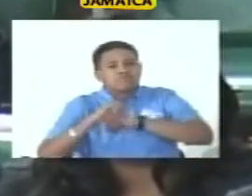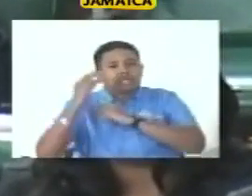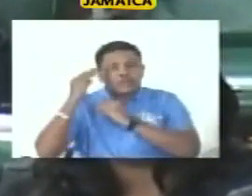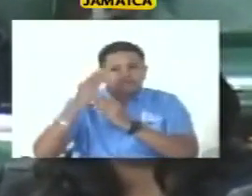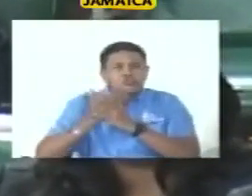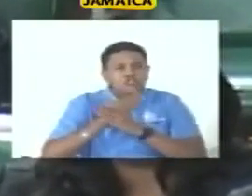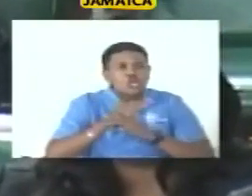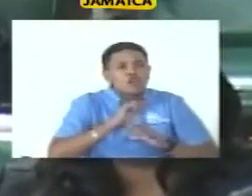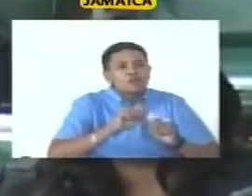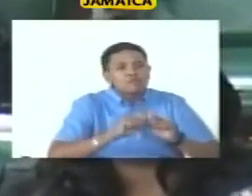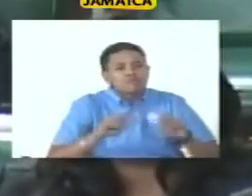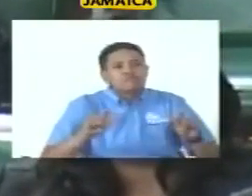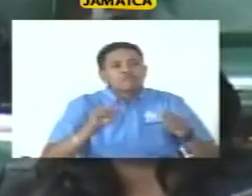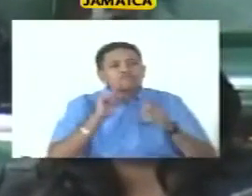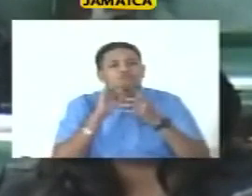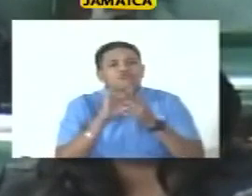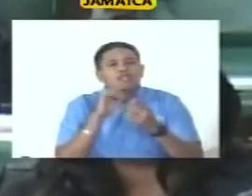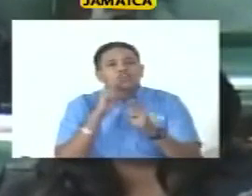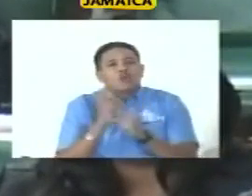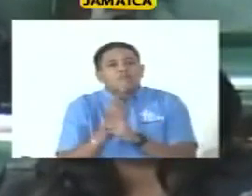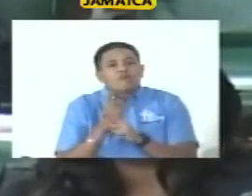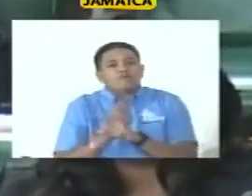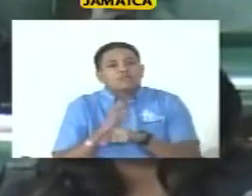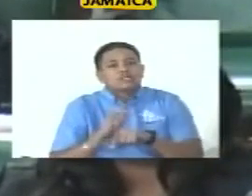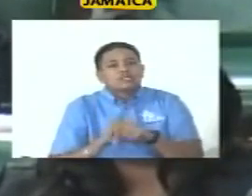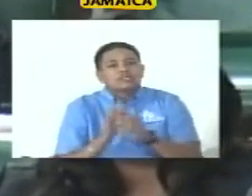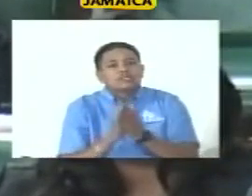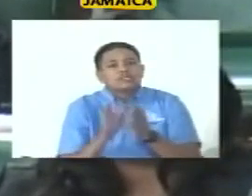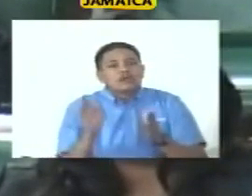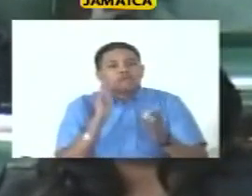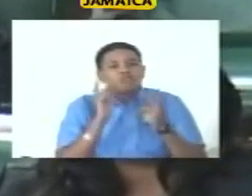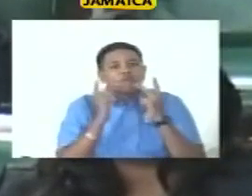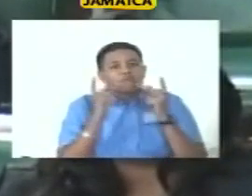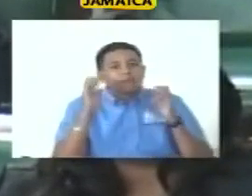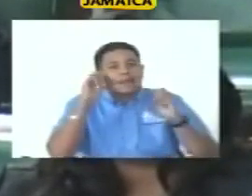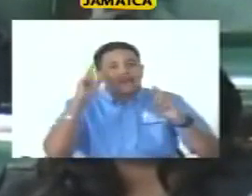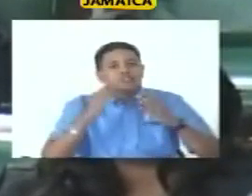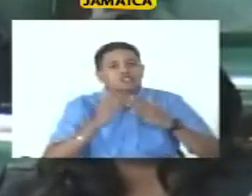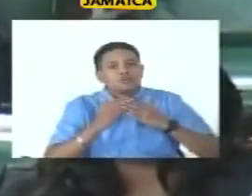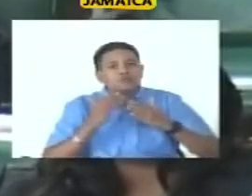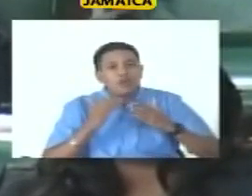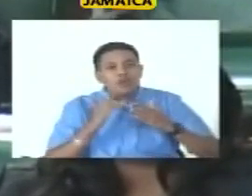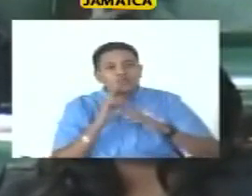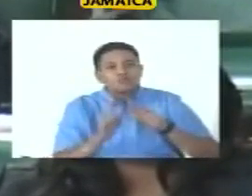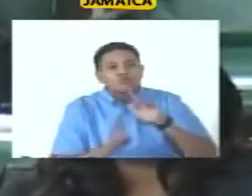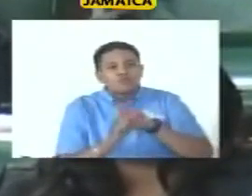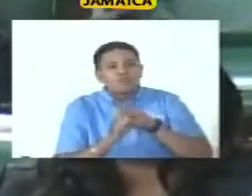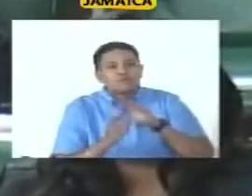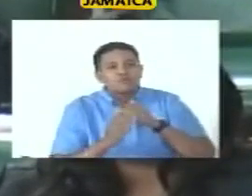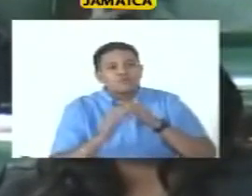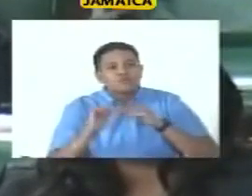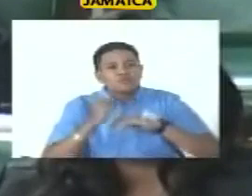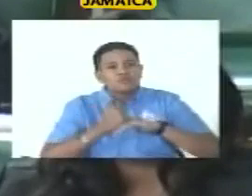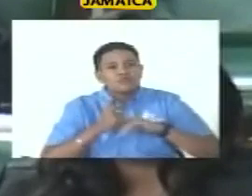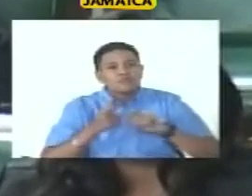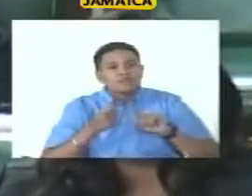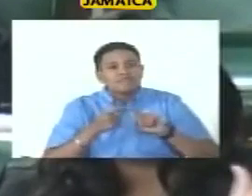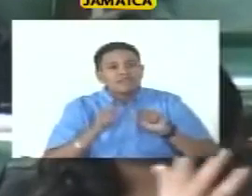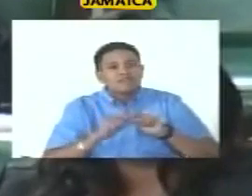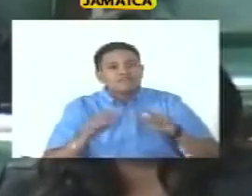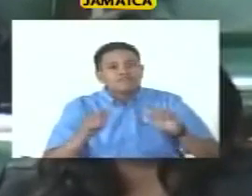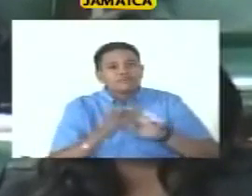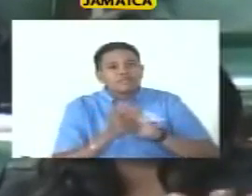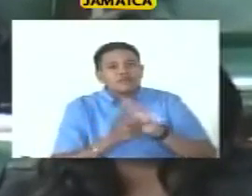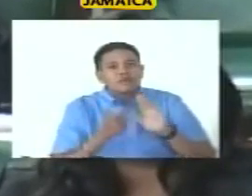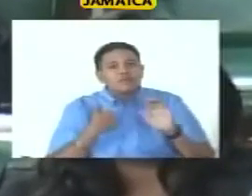as an appropriate period for public education prior to the coming into effect of the bill. So we wouldn't pass the bill